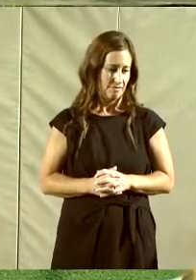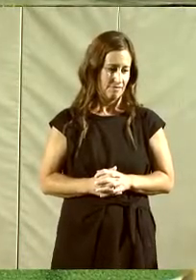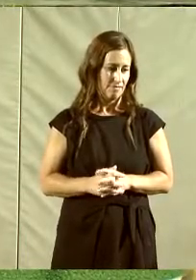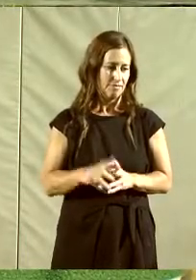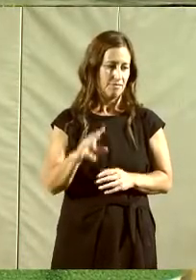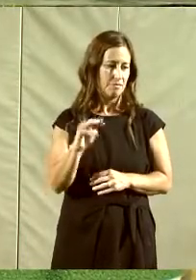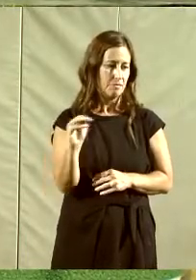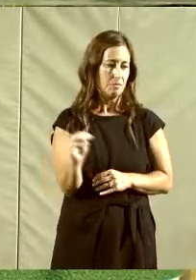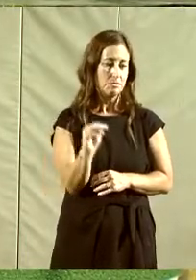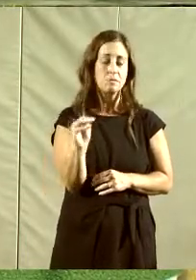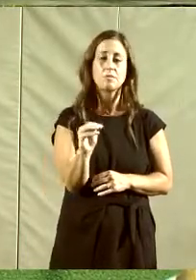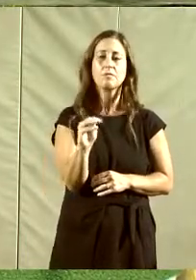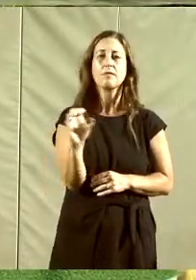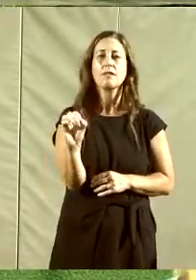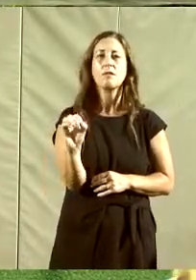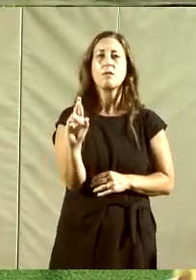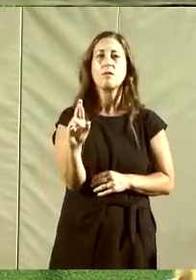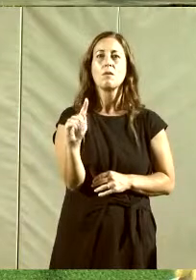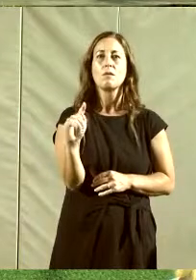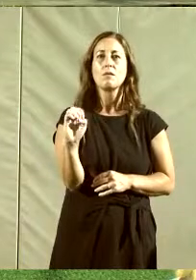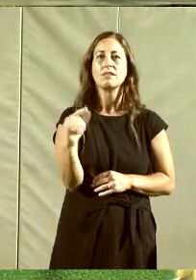Marco Antonio Ortega.